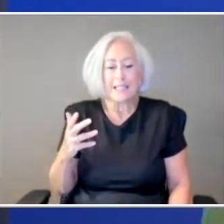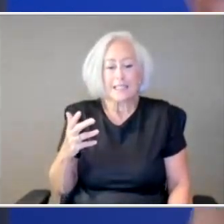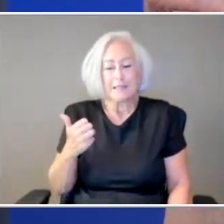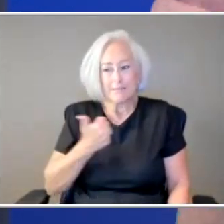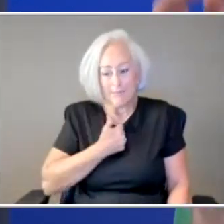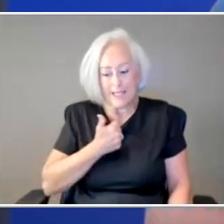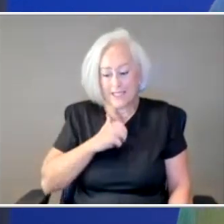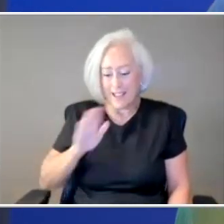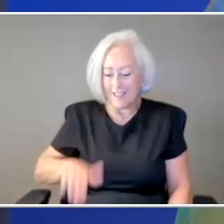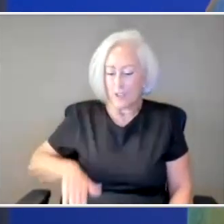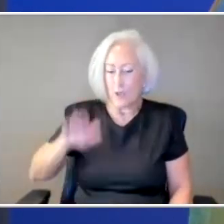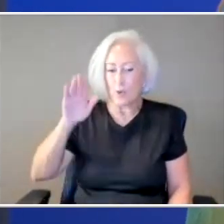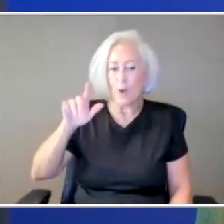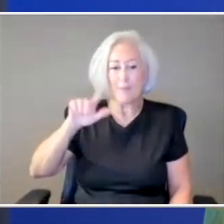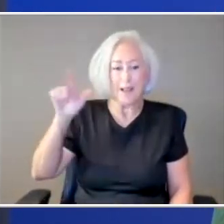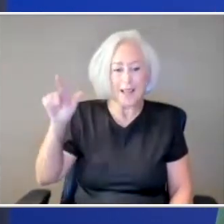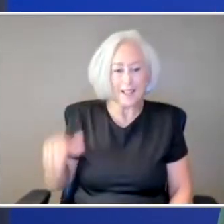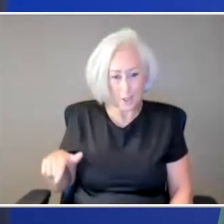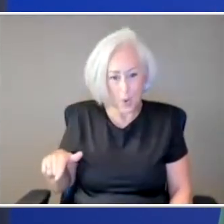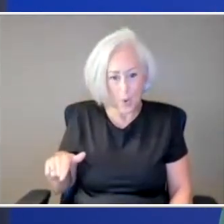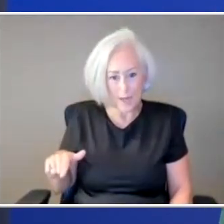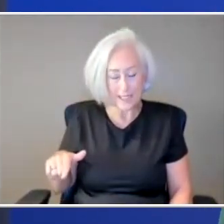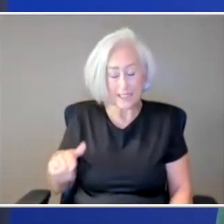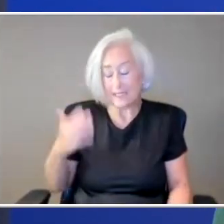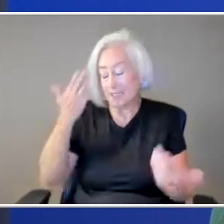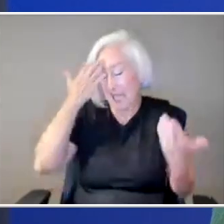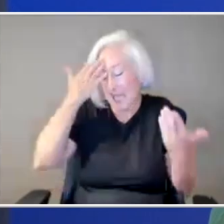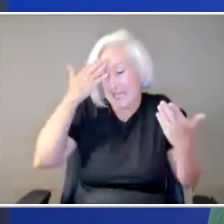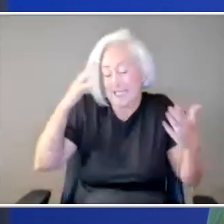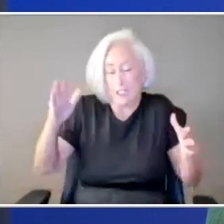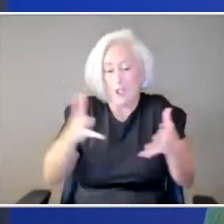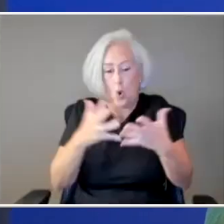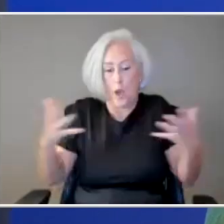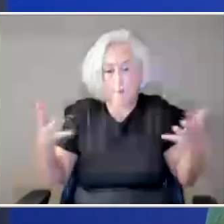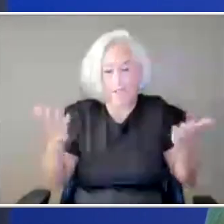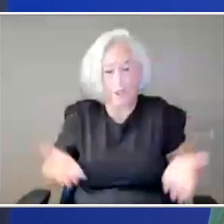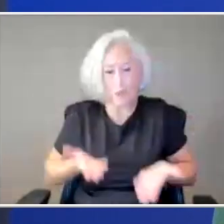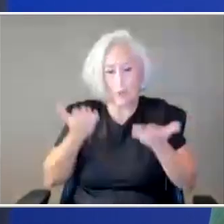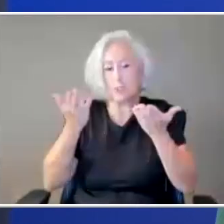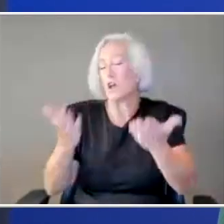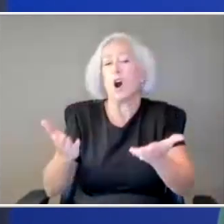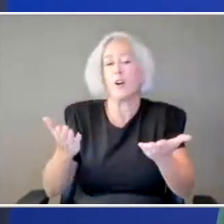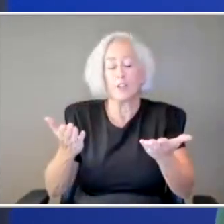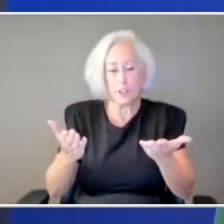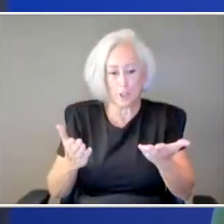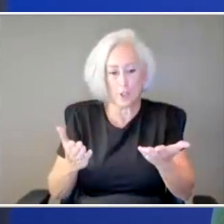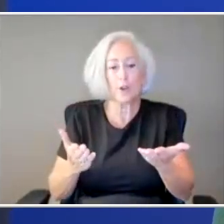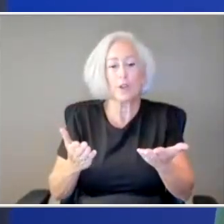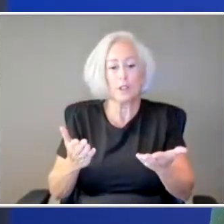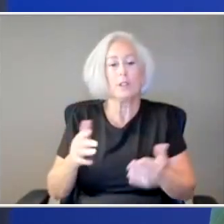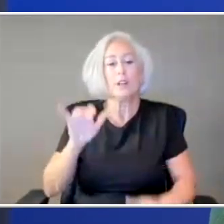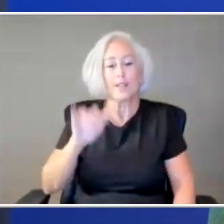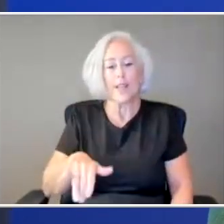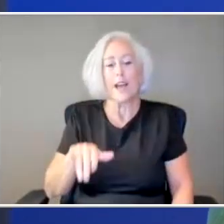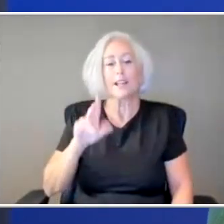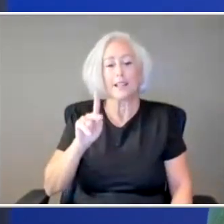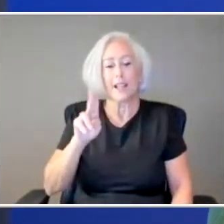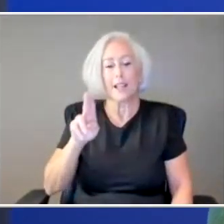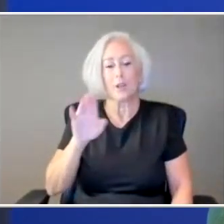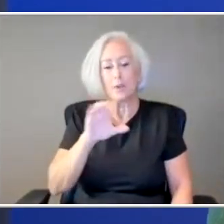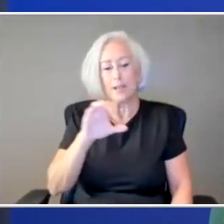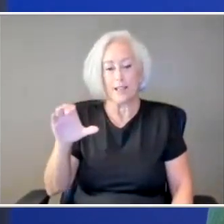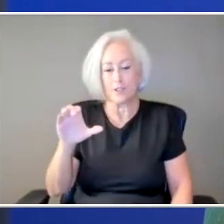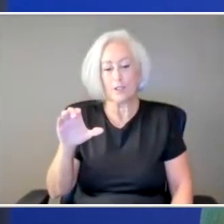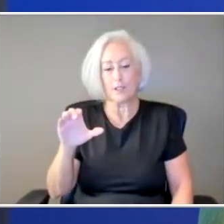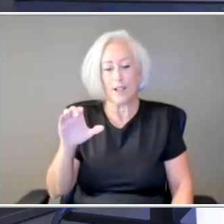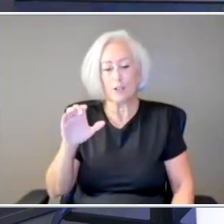as a townie, that I even knew that now that the designation, the cancer designation, there's so much here. I'm glad